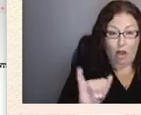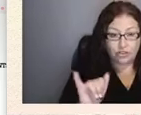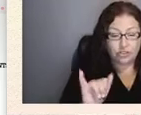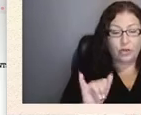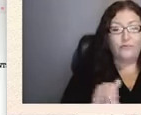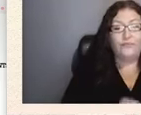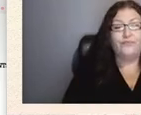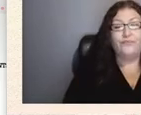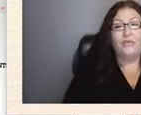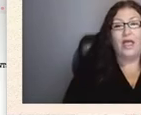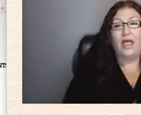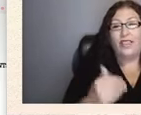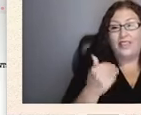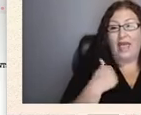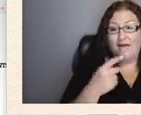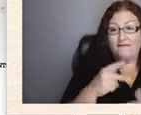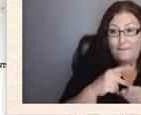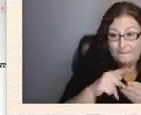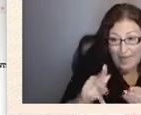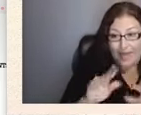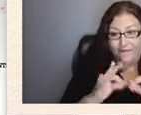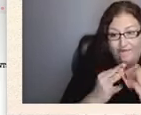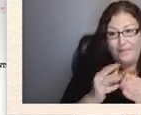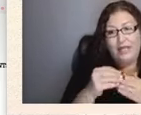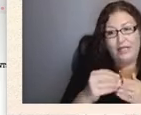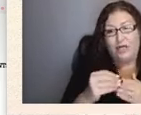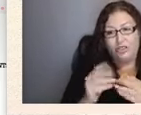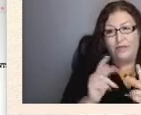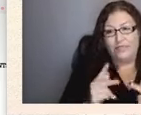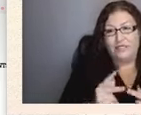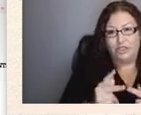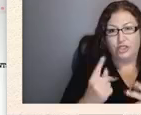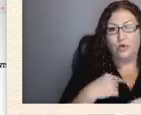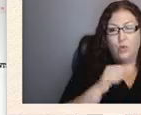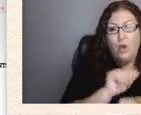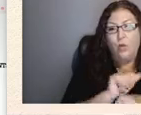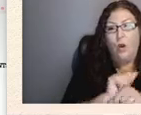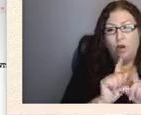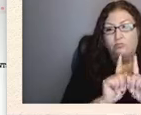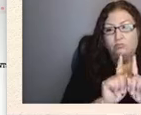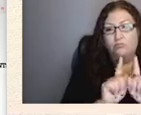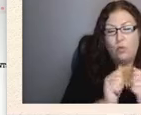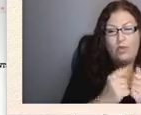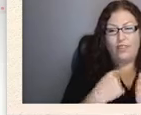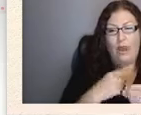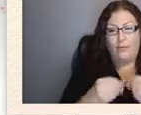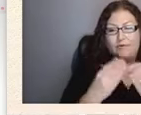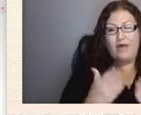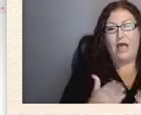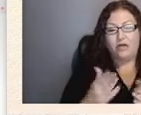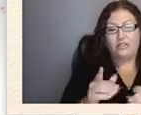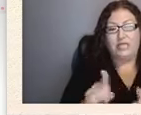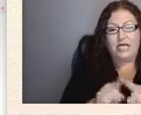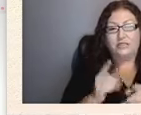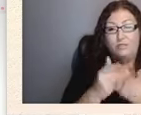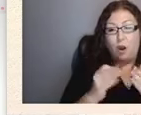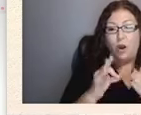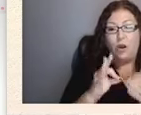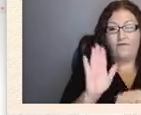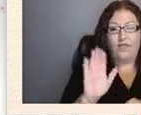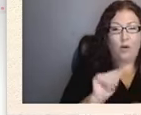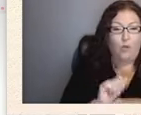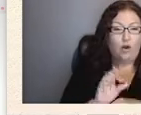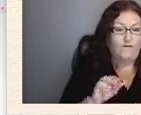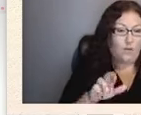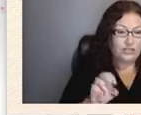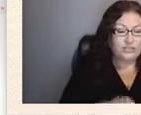there are paid family leadership positions where we work alongside our providers as part of the workforce. At the state